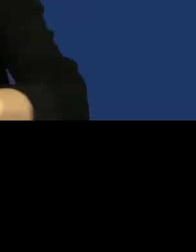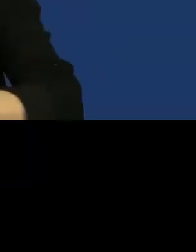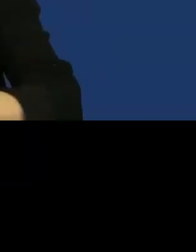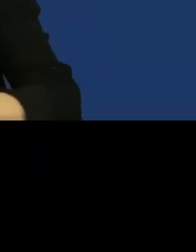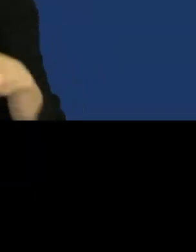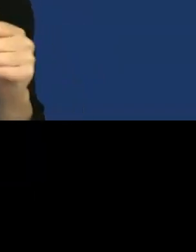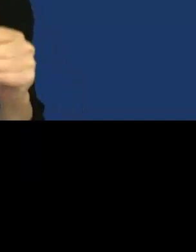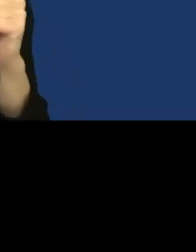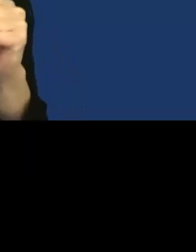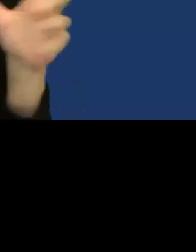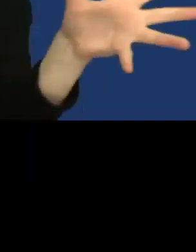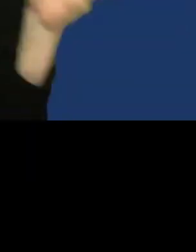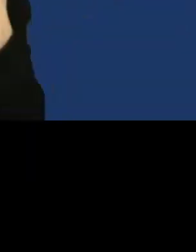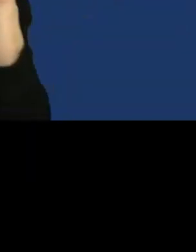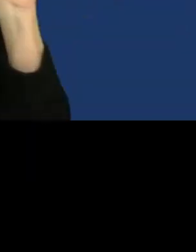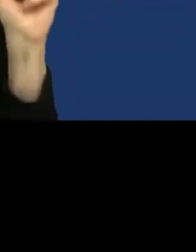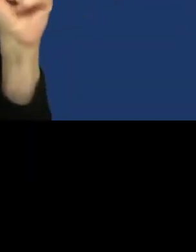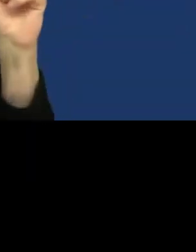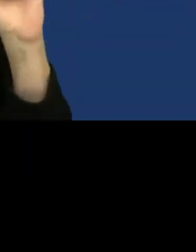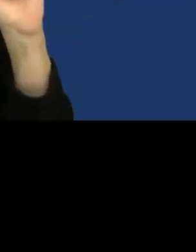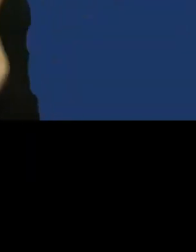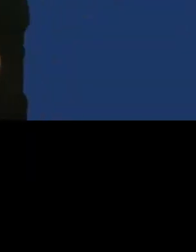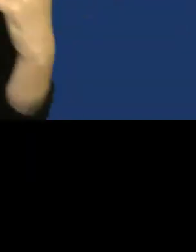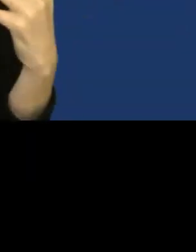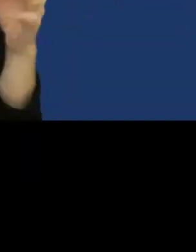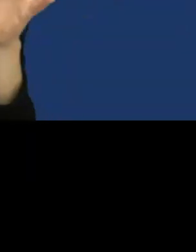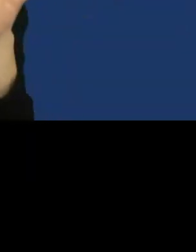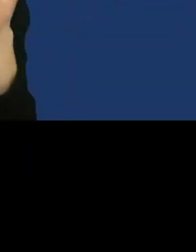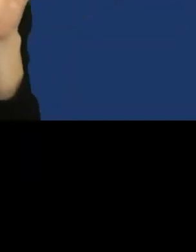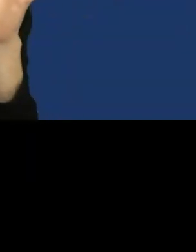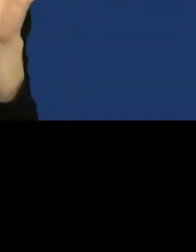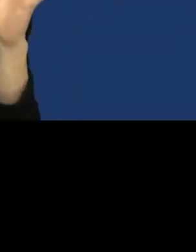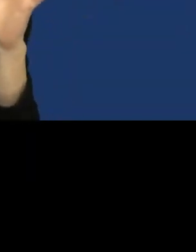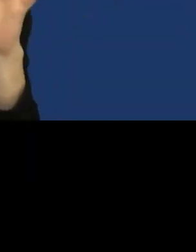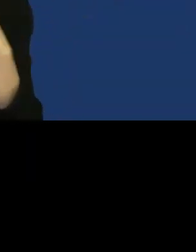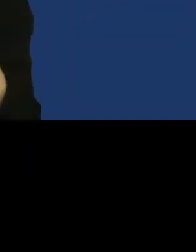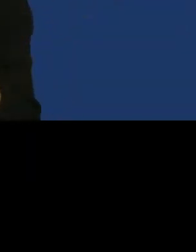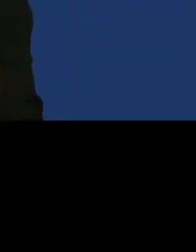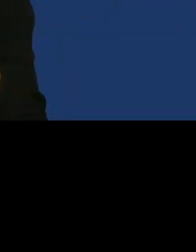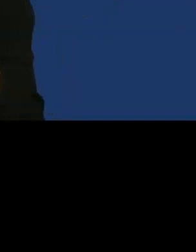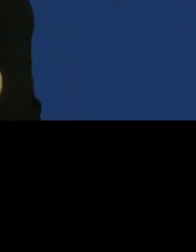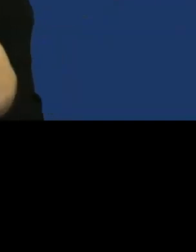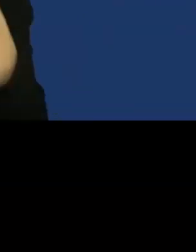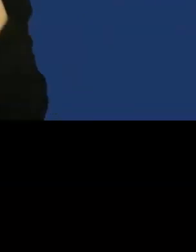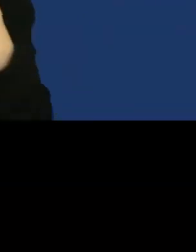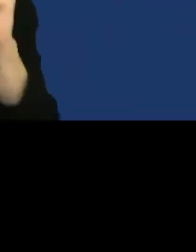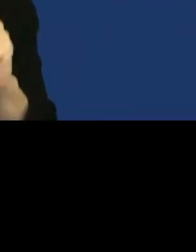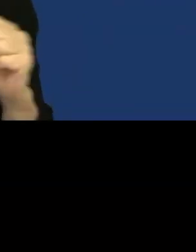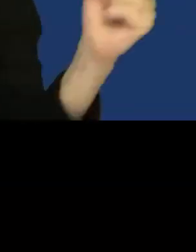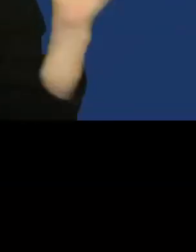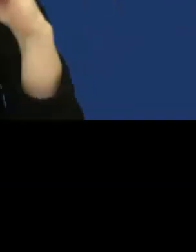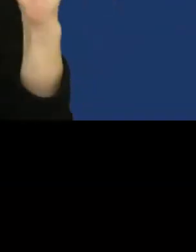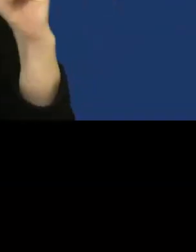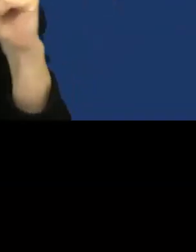the vibrations. And yes, this will make a difference. And it will